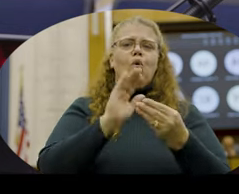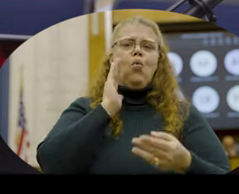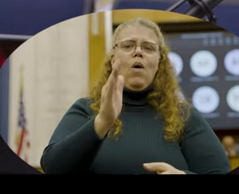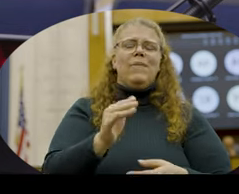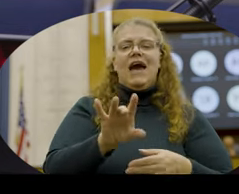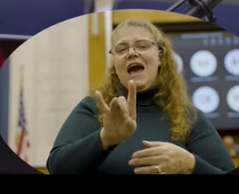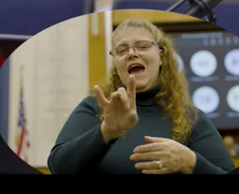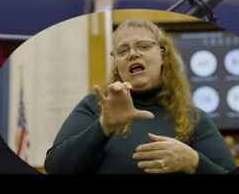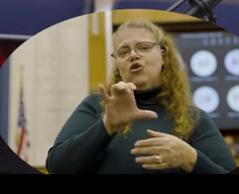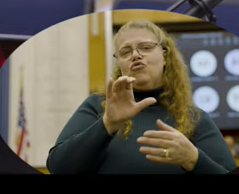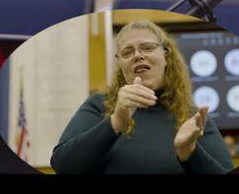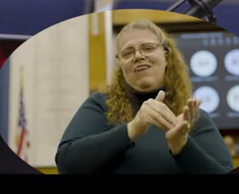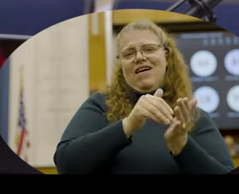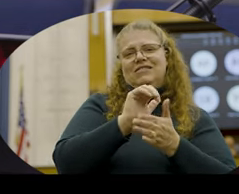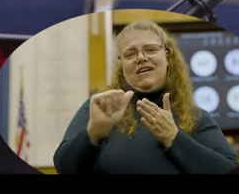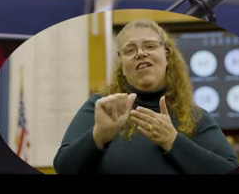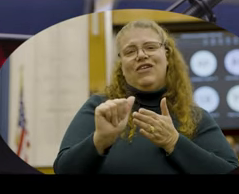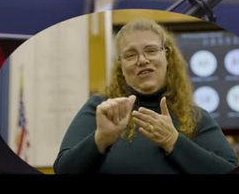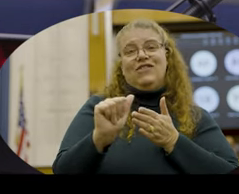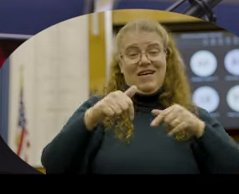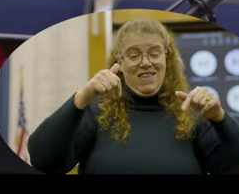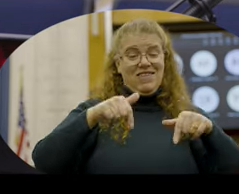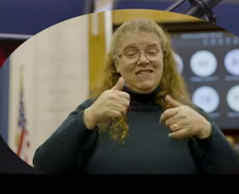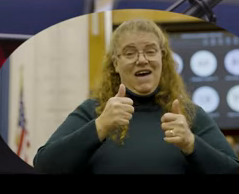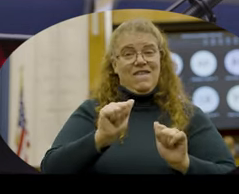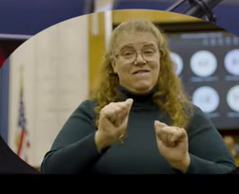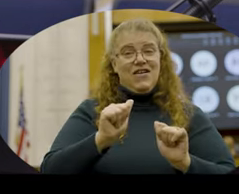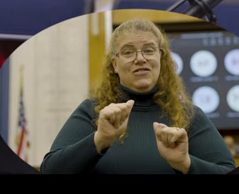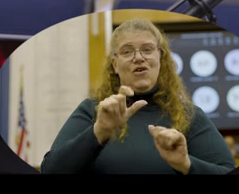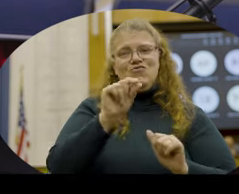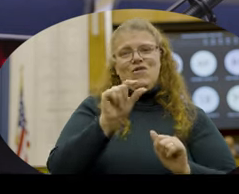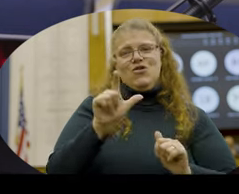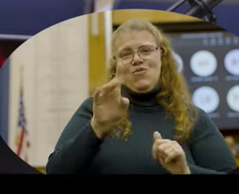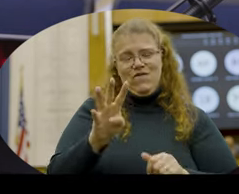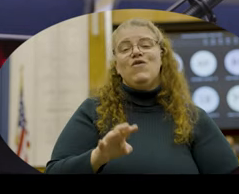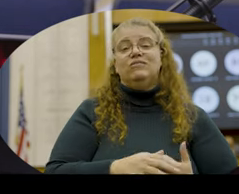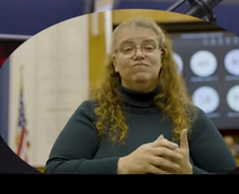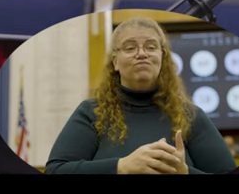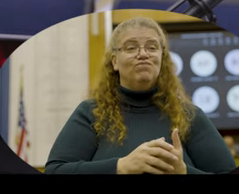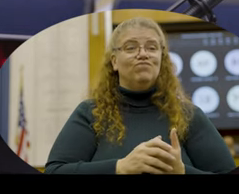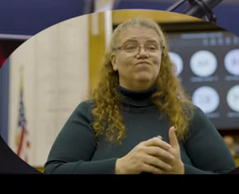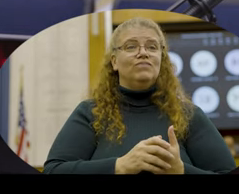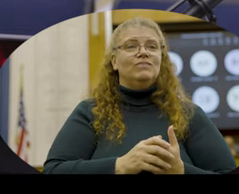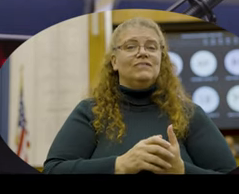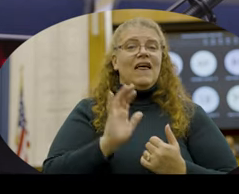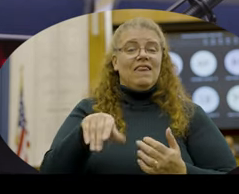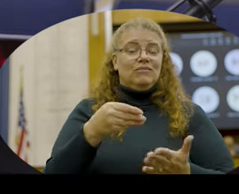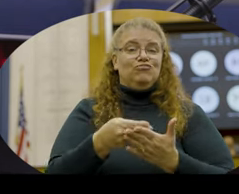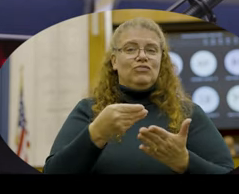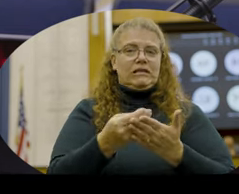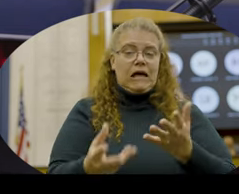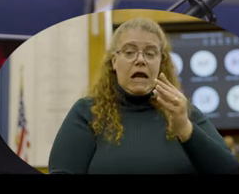to $800,000 for this effort in fiscal year 2024. This is the funding on top